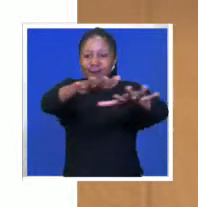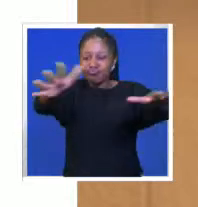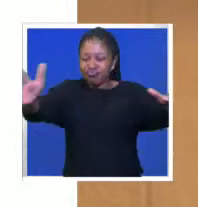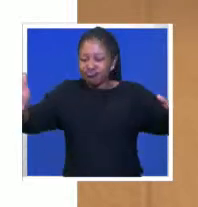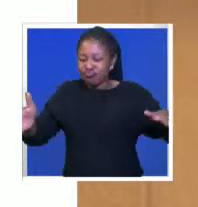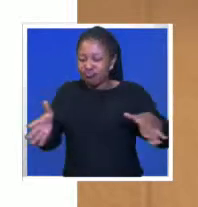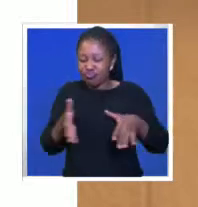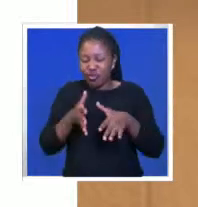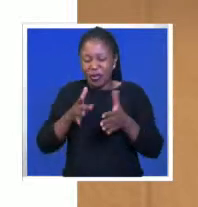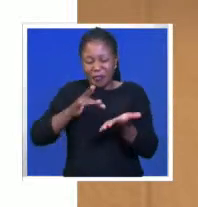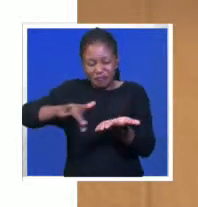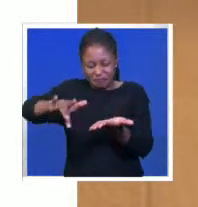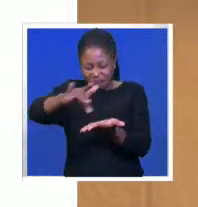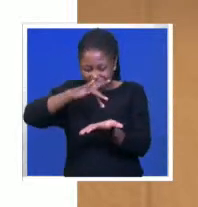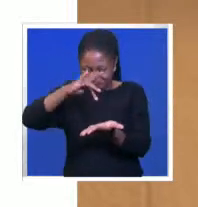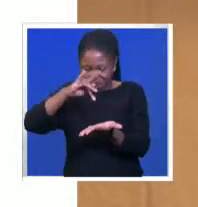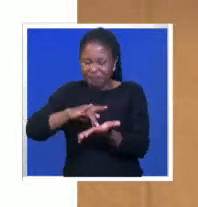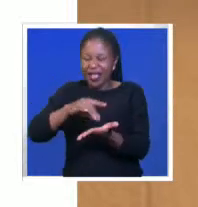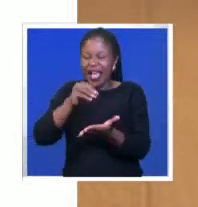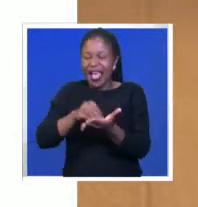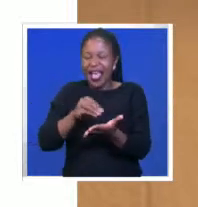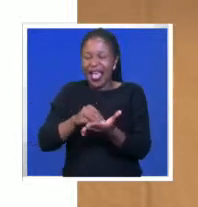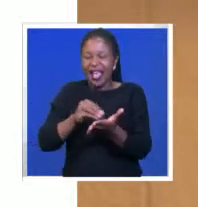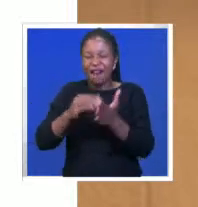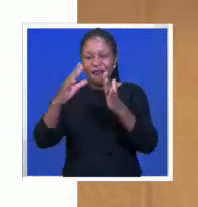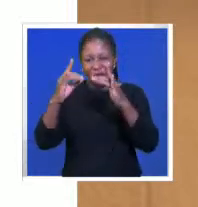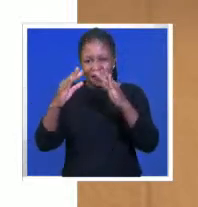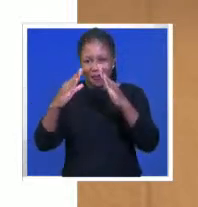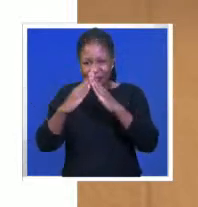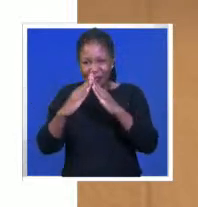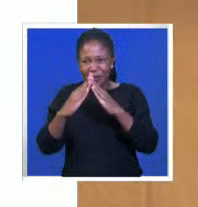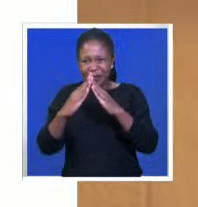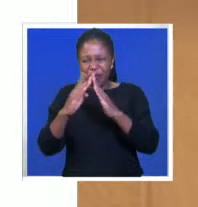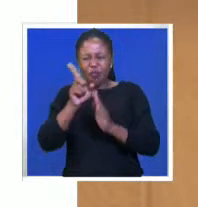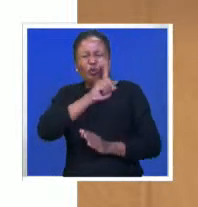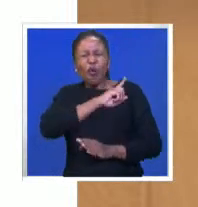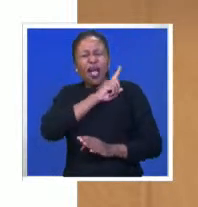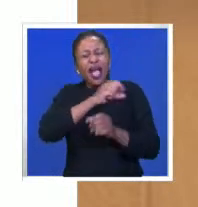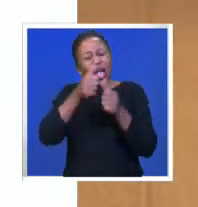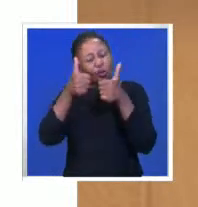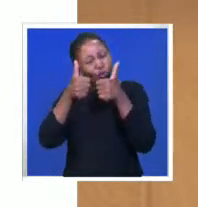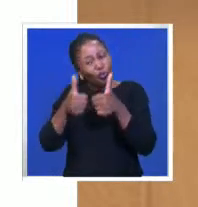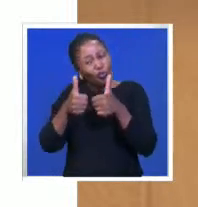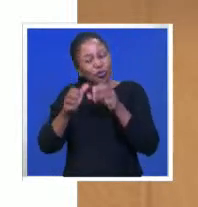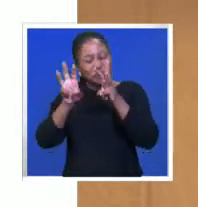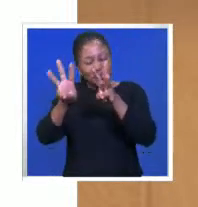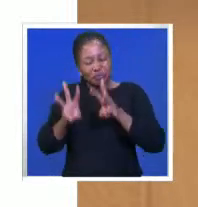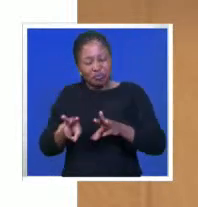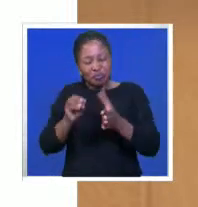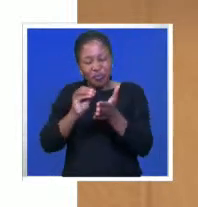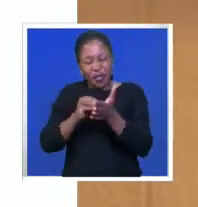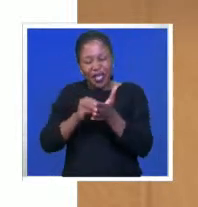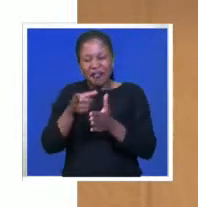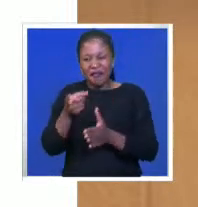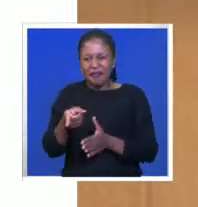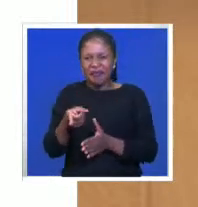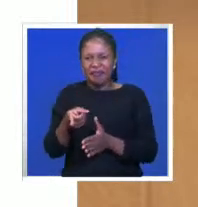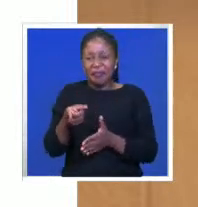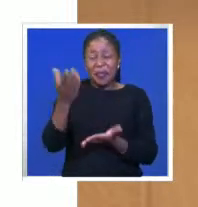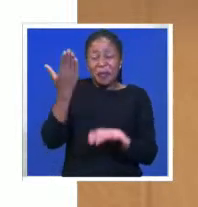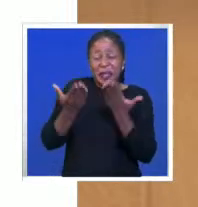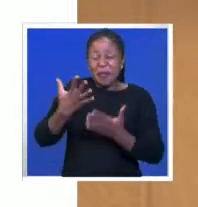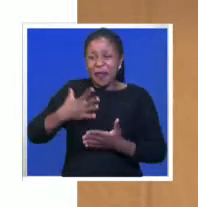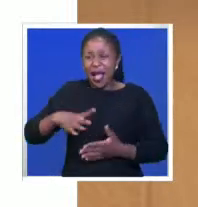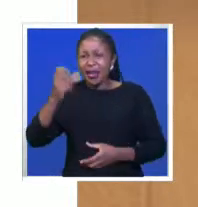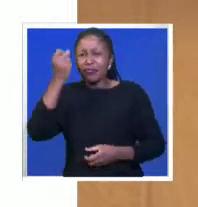why was it a more suitable place for a prison, my dear Lena? I'm sure now you are guessing the answer. The